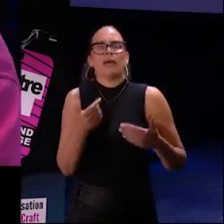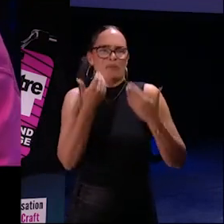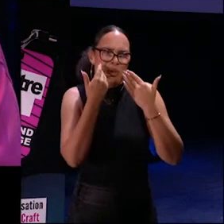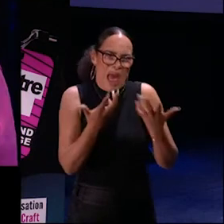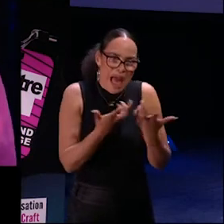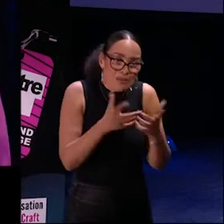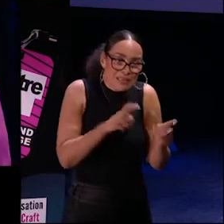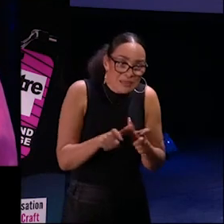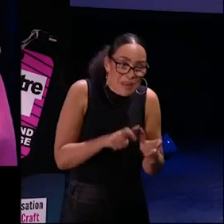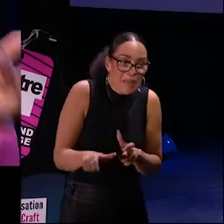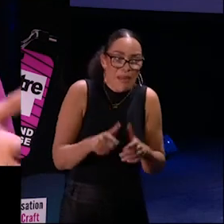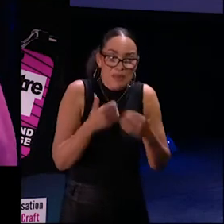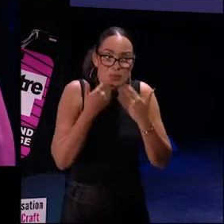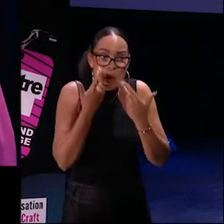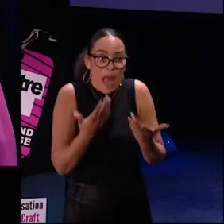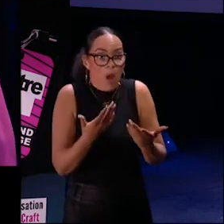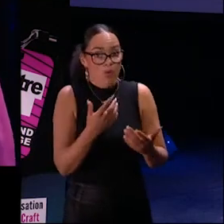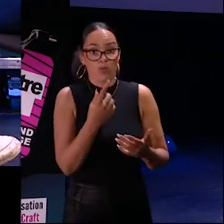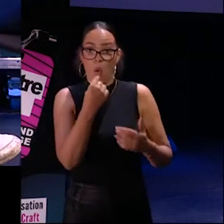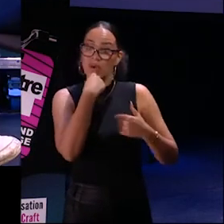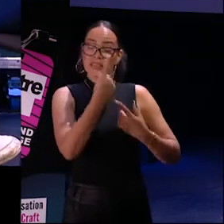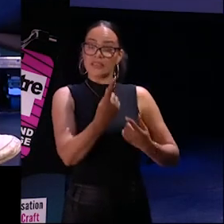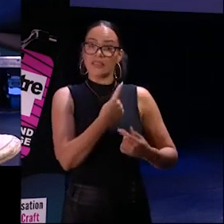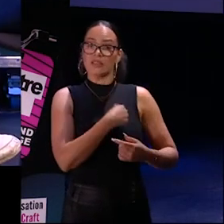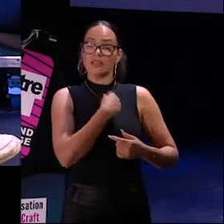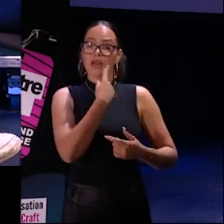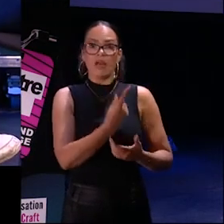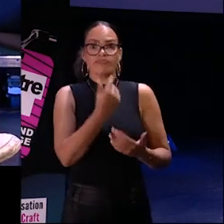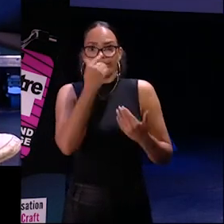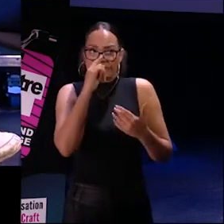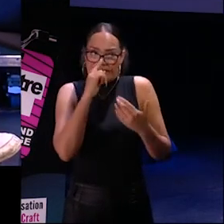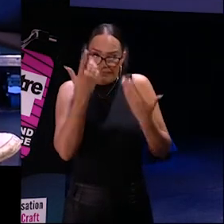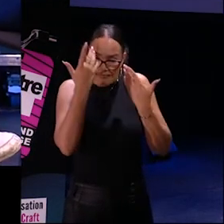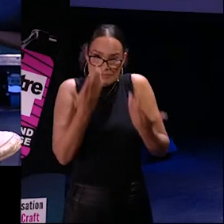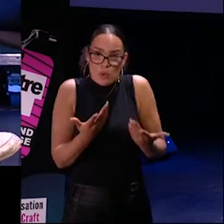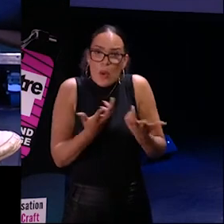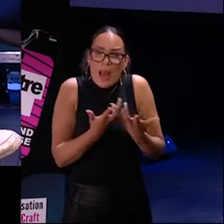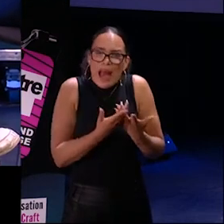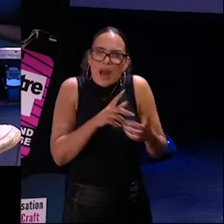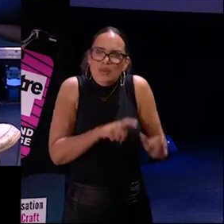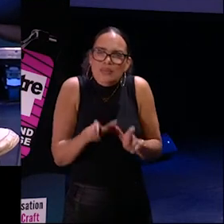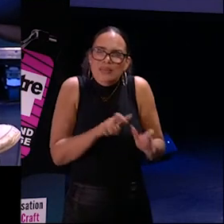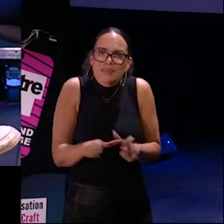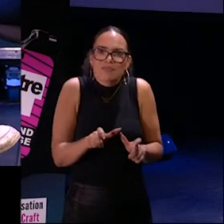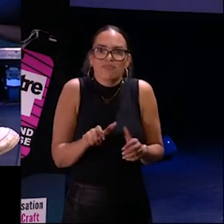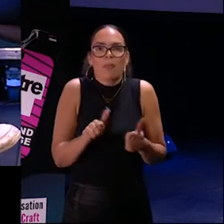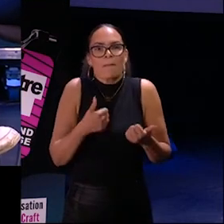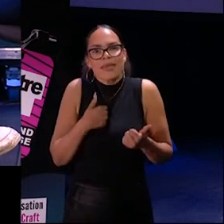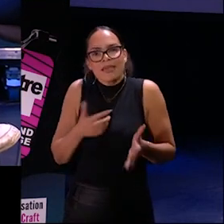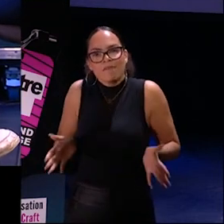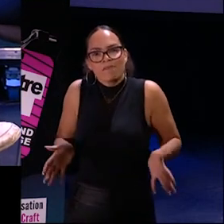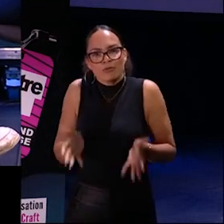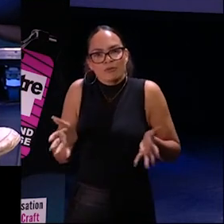it, or even be more honest and say we don't know how to do it at the beginning. And I've had lots of situations where I've had to sort of keep pushing